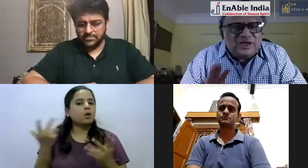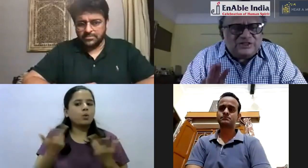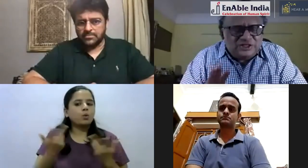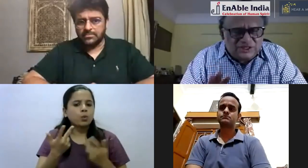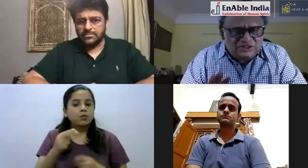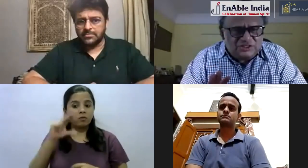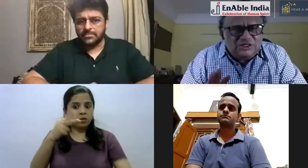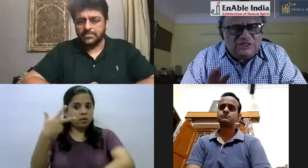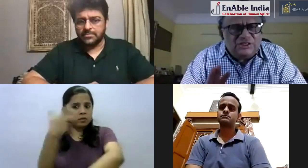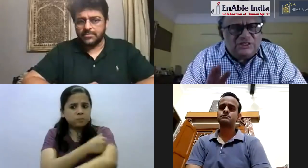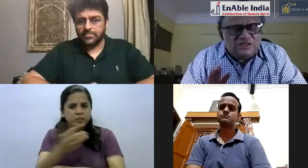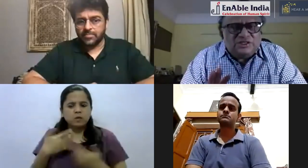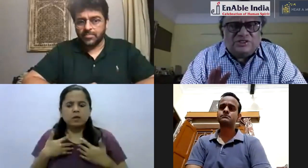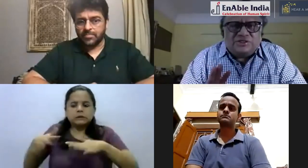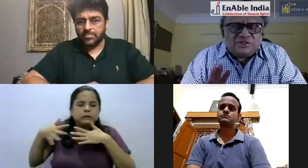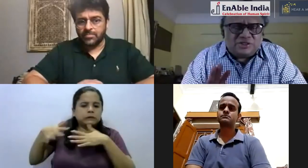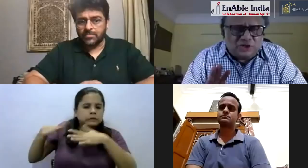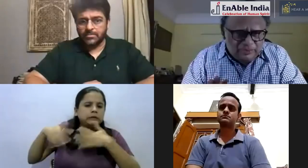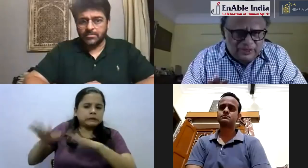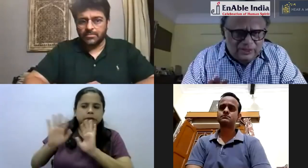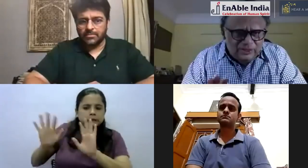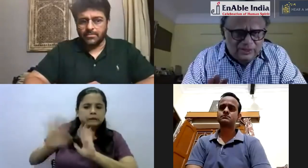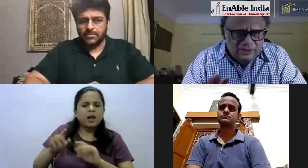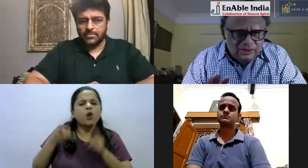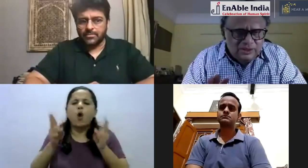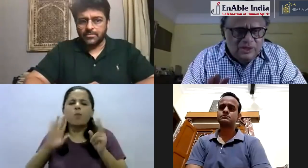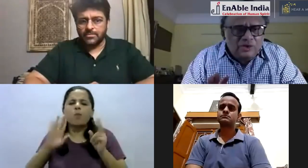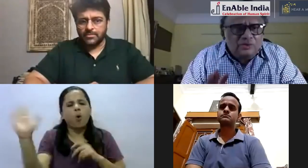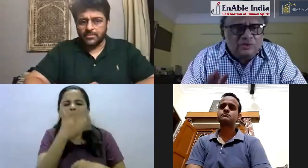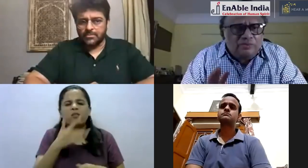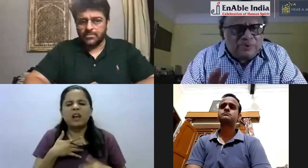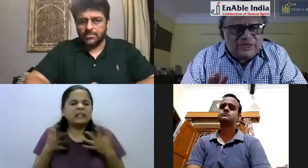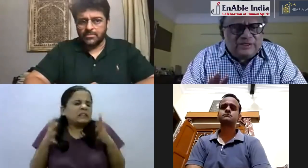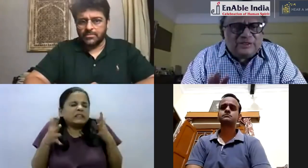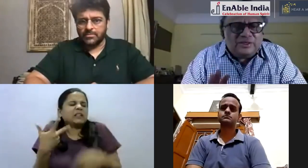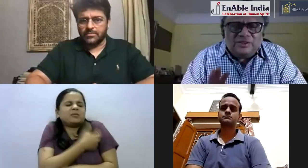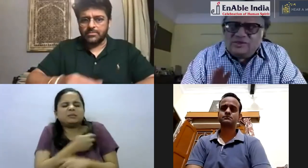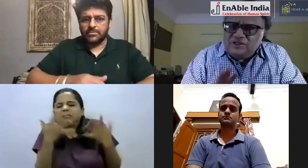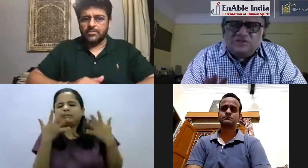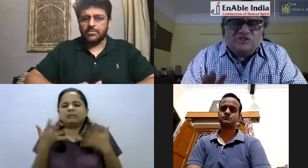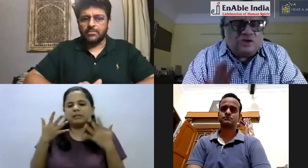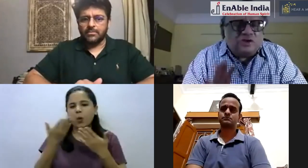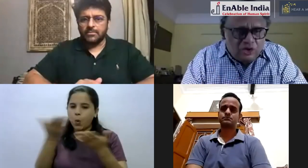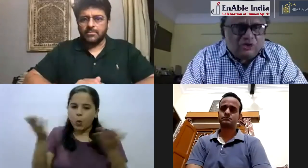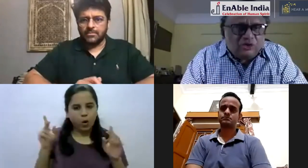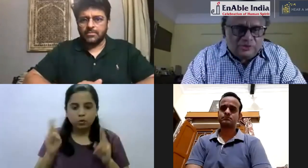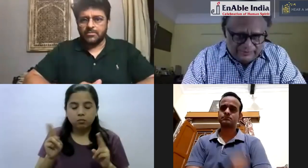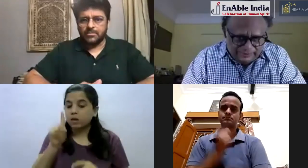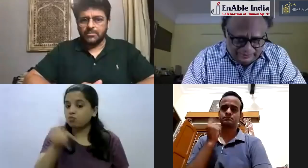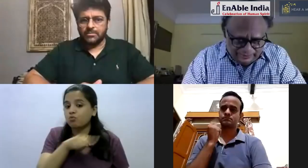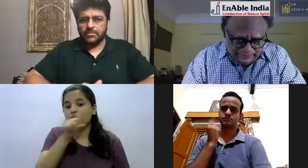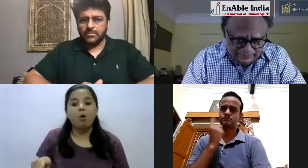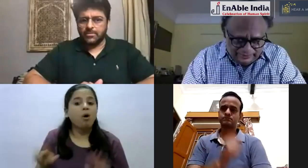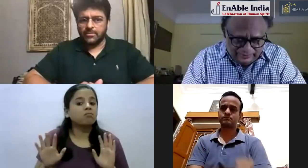Vaccination hesitancy is common, but is wrong.